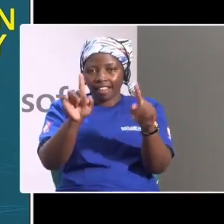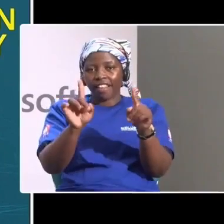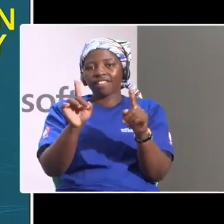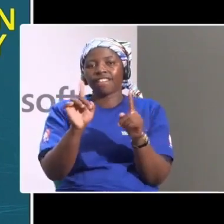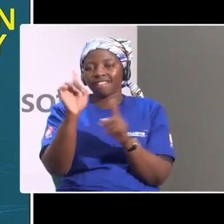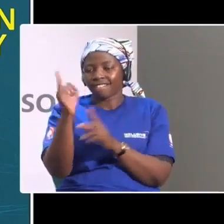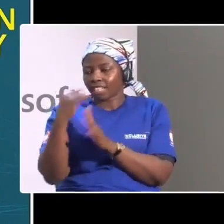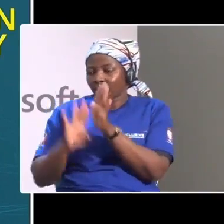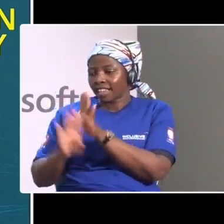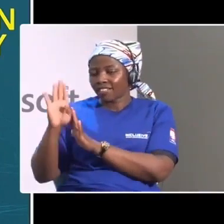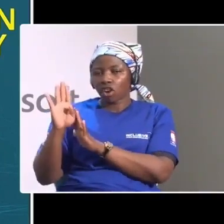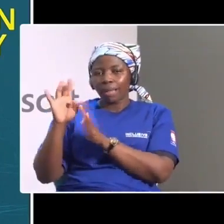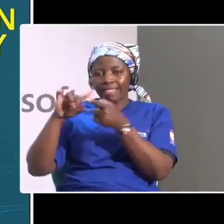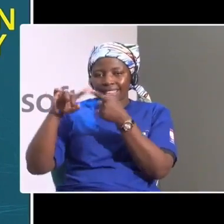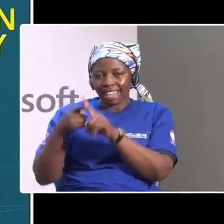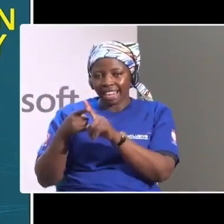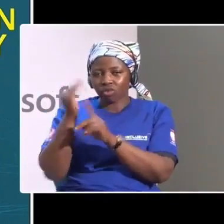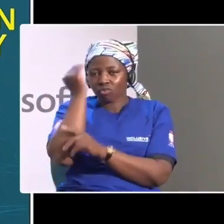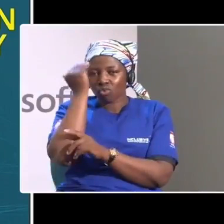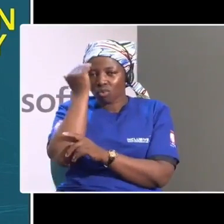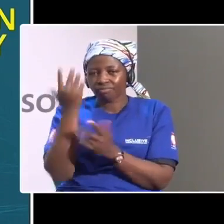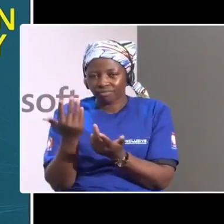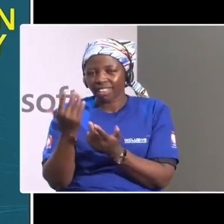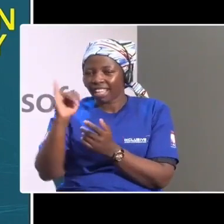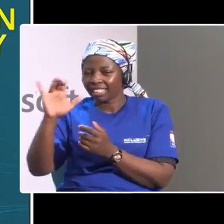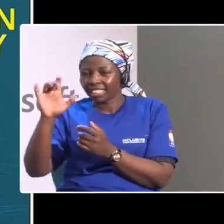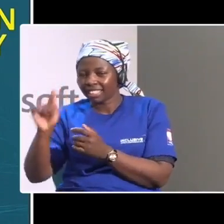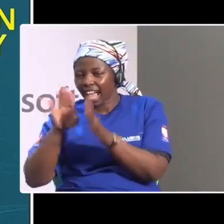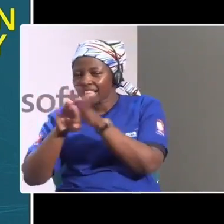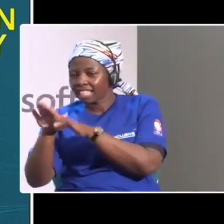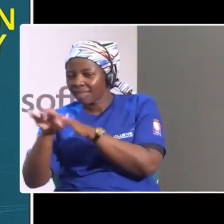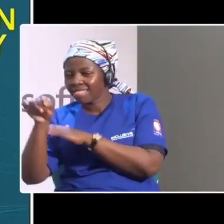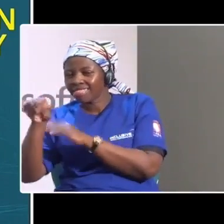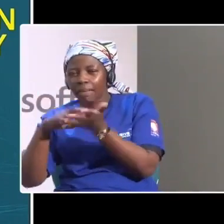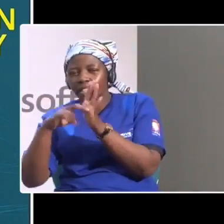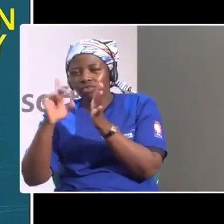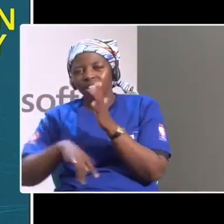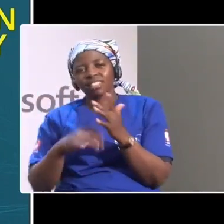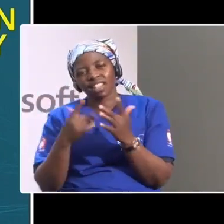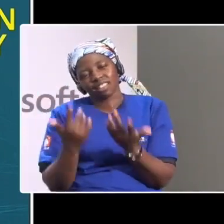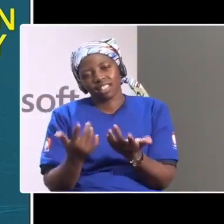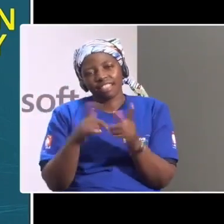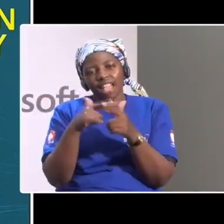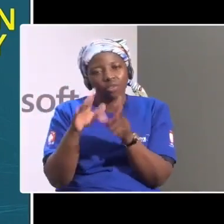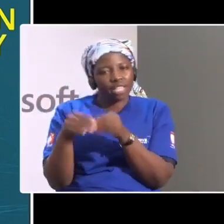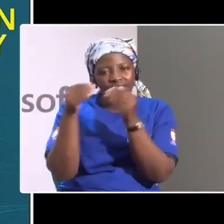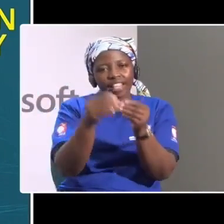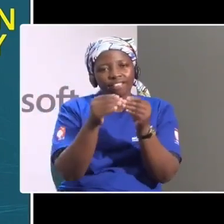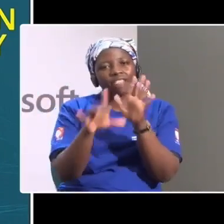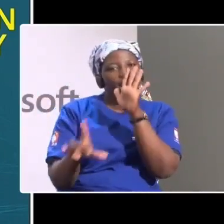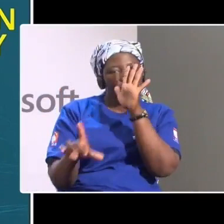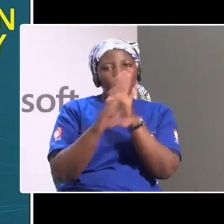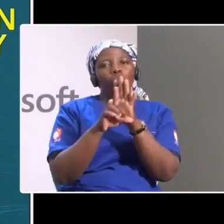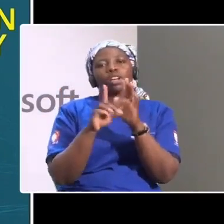first developed a standard to know what is ICT accessibility, then we delivered the legislative